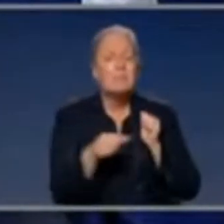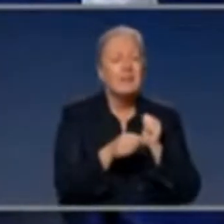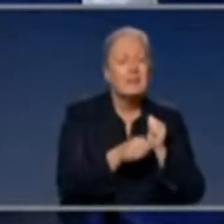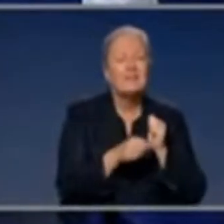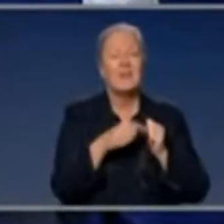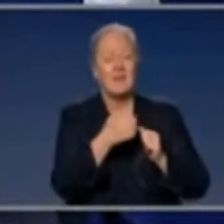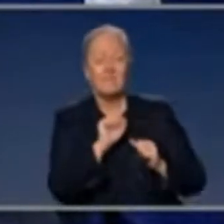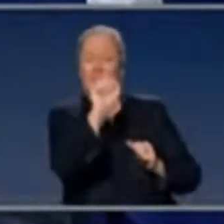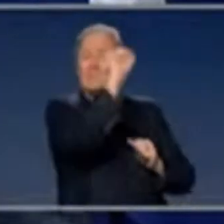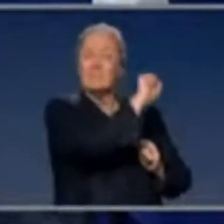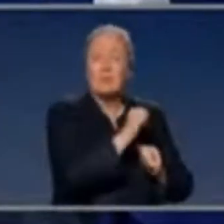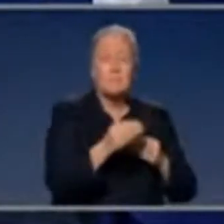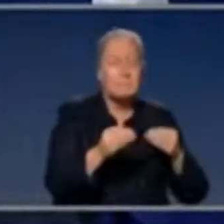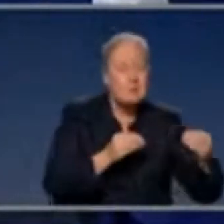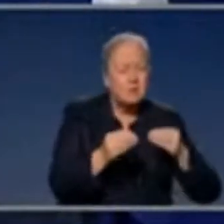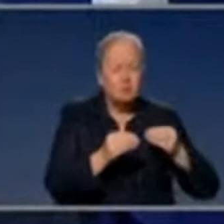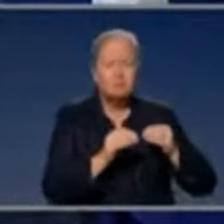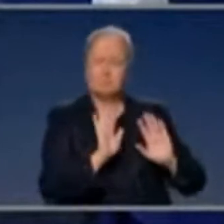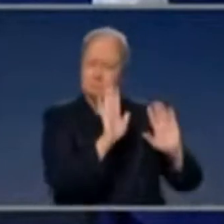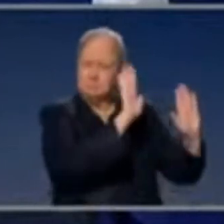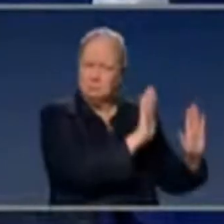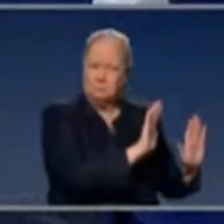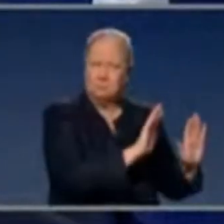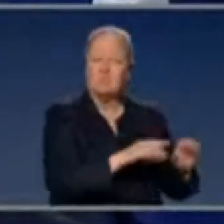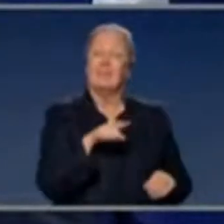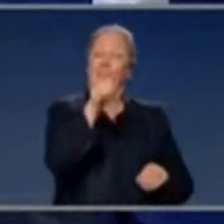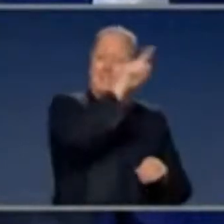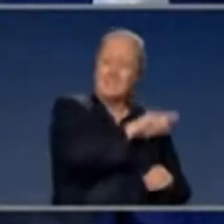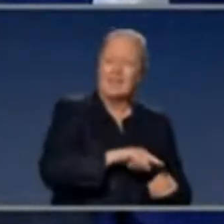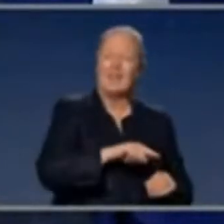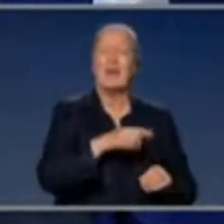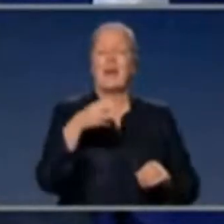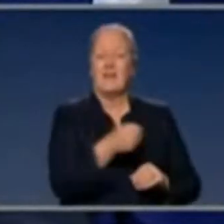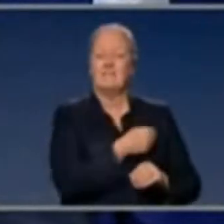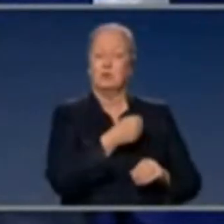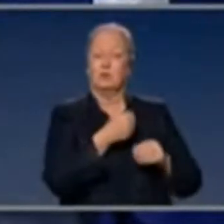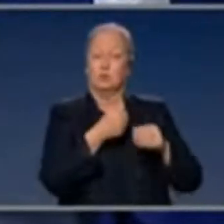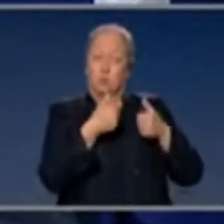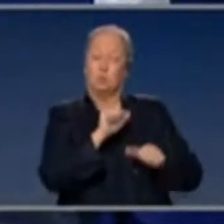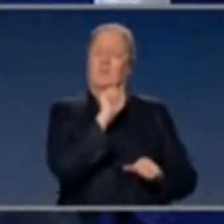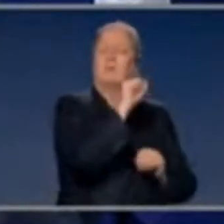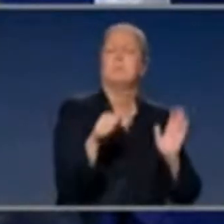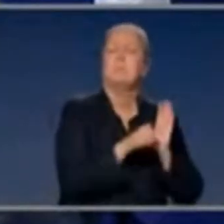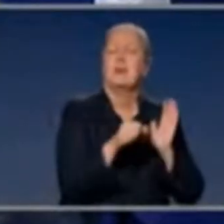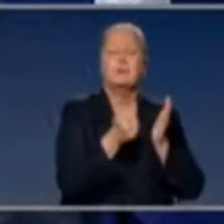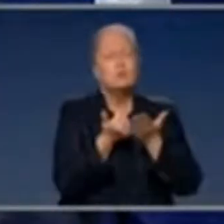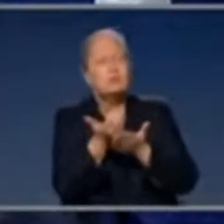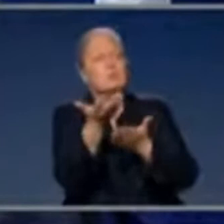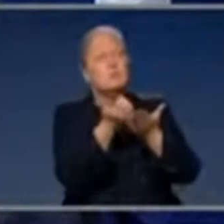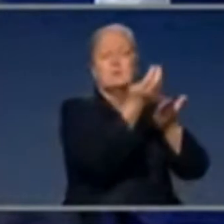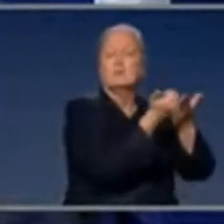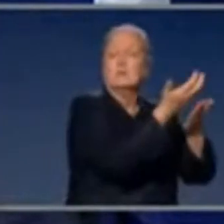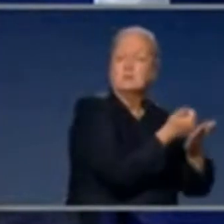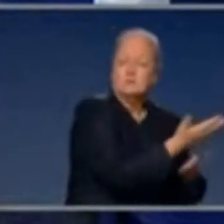in a position to raise those funds. And as you know, the Reserve Bank is active in the markets to ensure that the rates that they're able to borrow at are maintained at